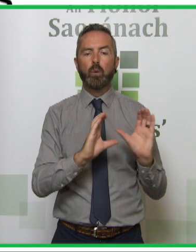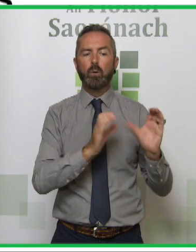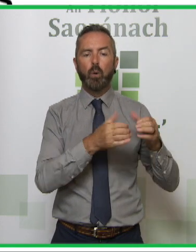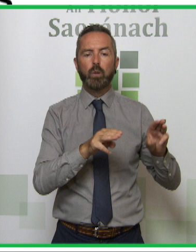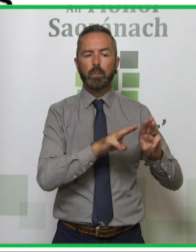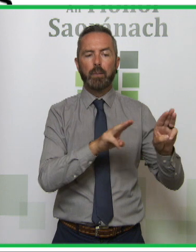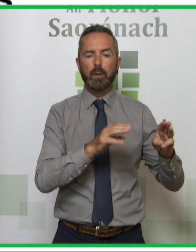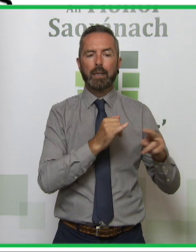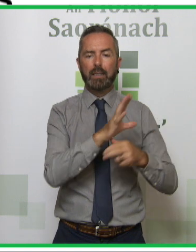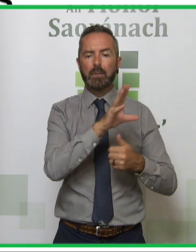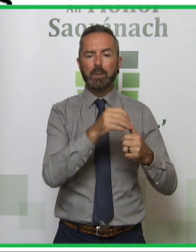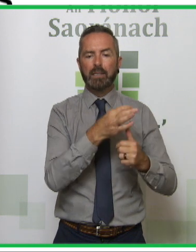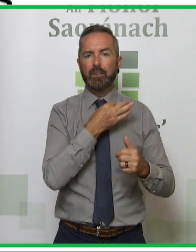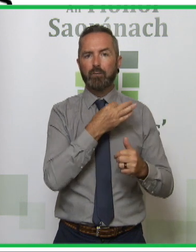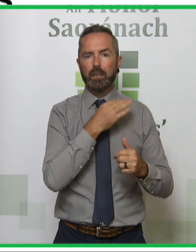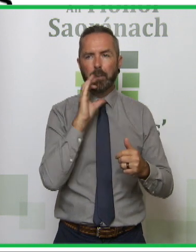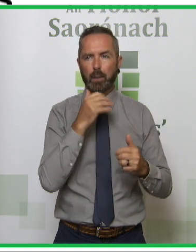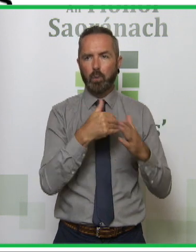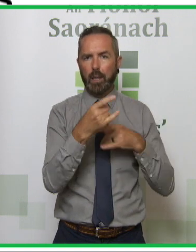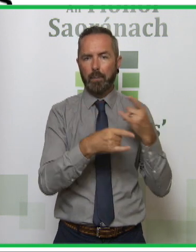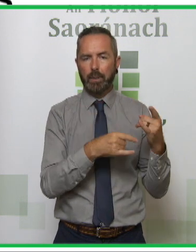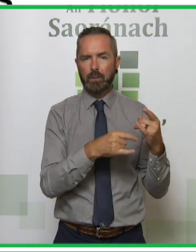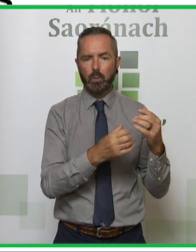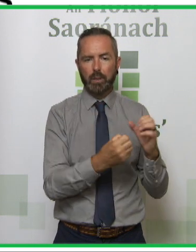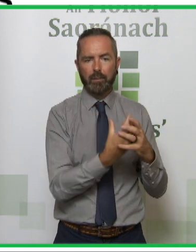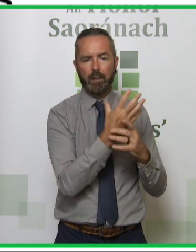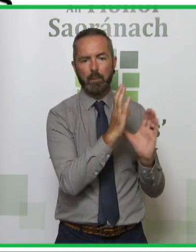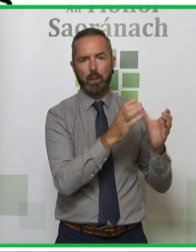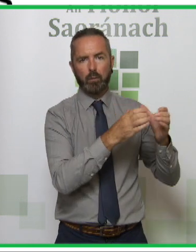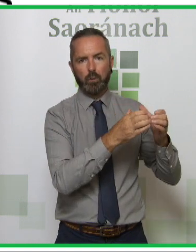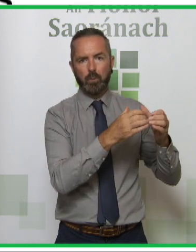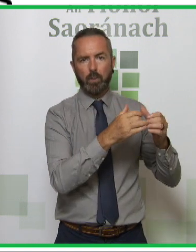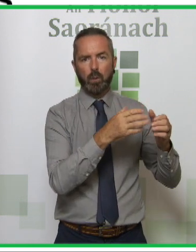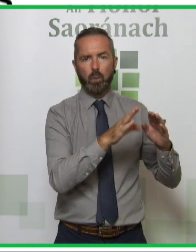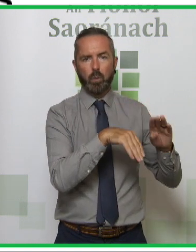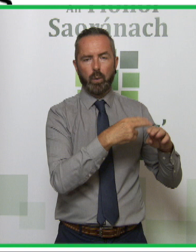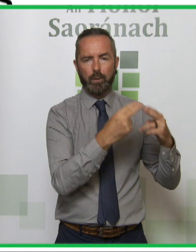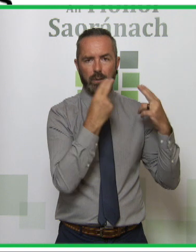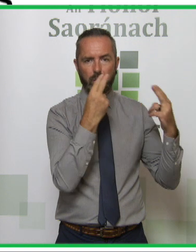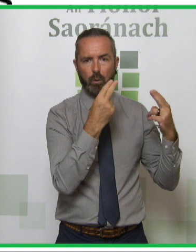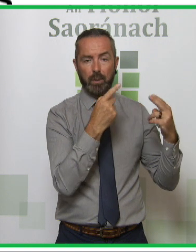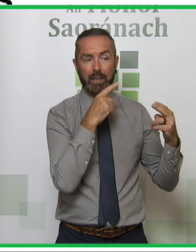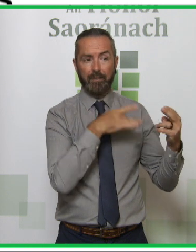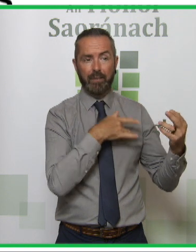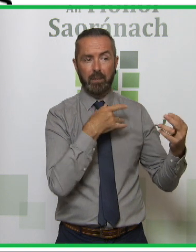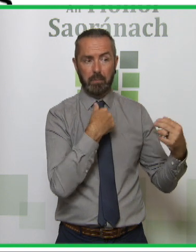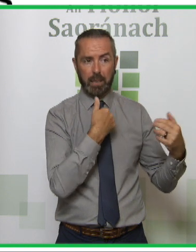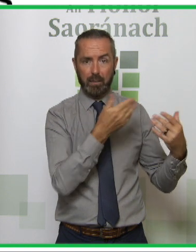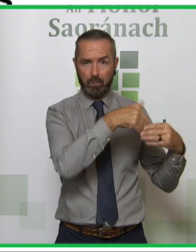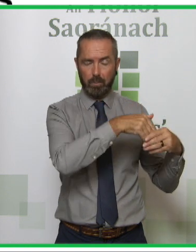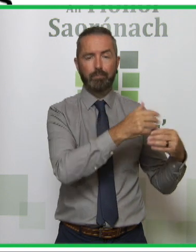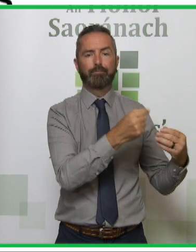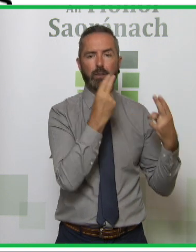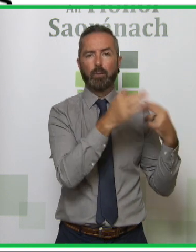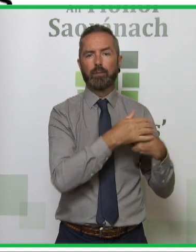certain behaviour, because you essentially form a group where the behaviour is normalised and then amplified. So in terms of what's effective, it's not always the simple stuff.